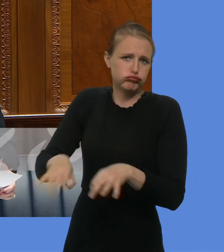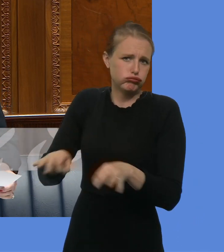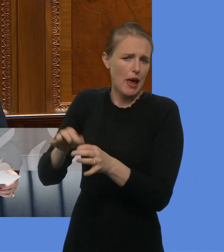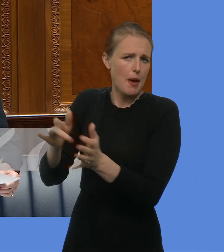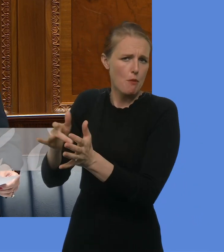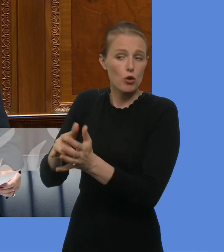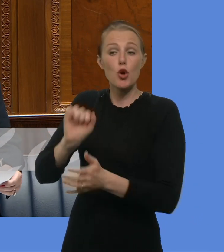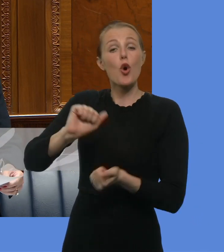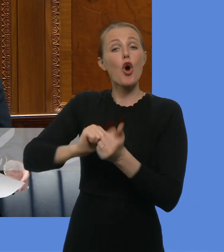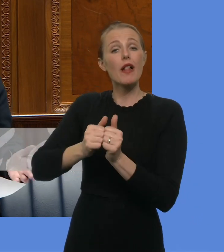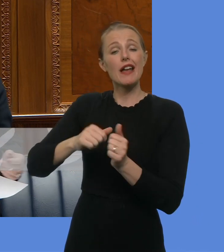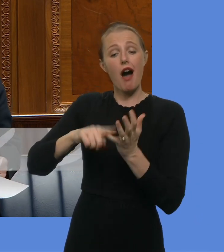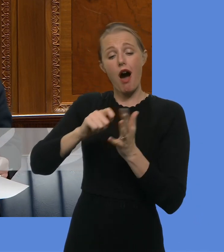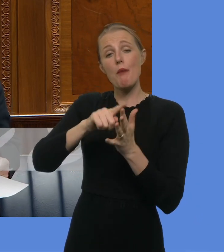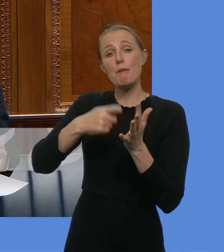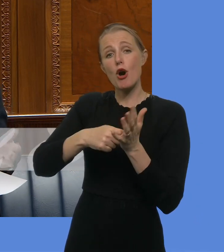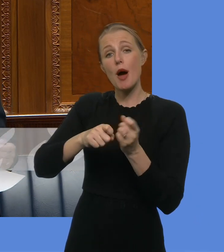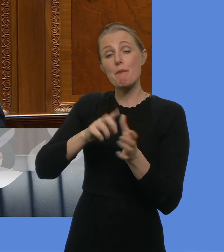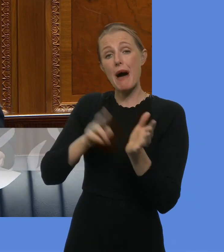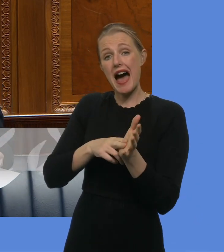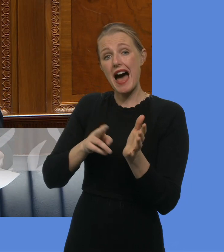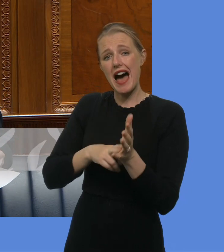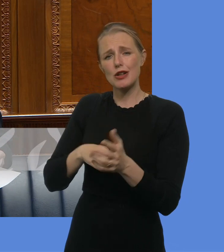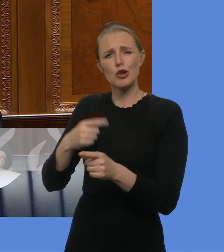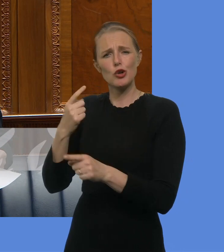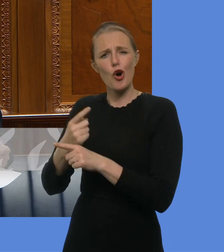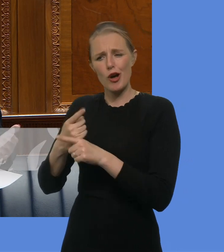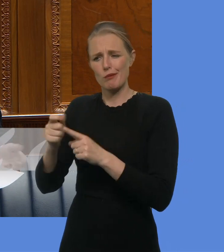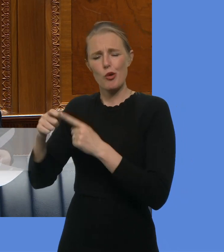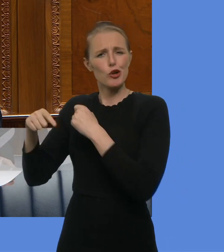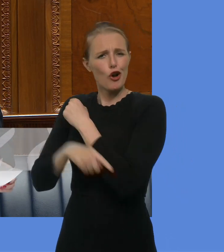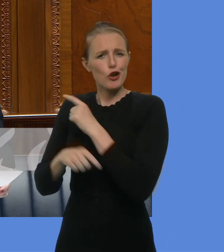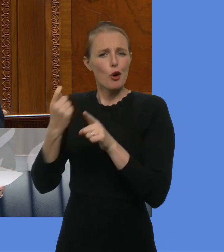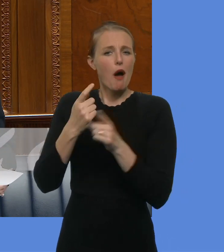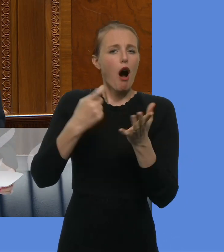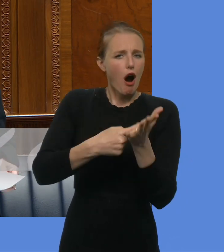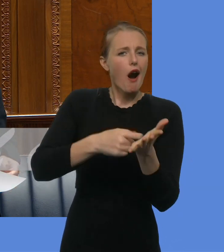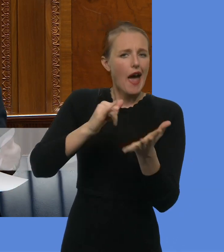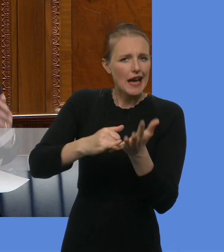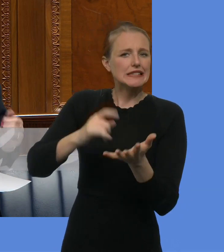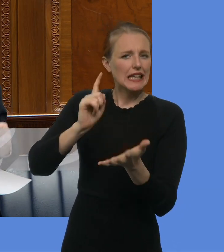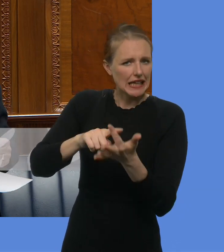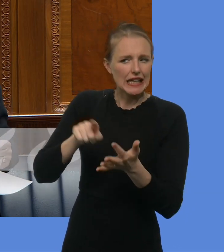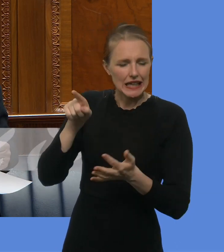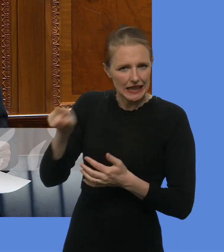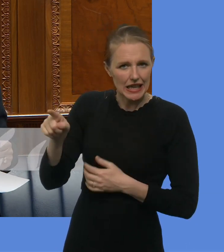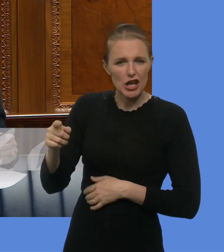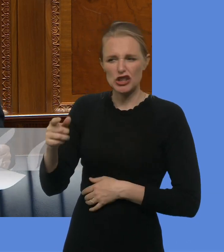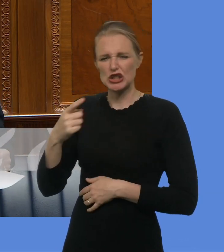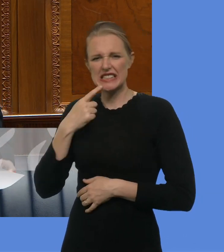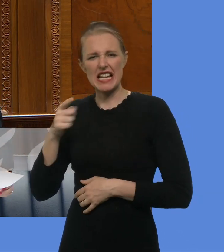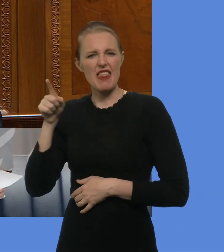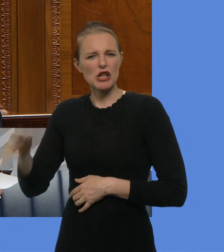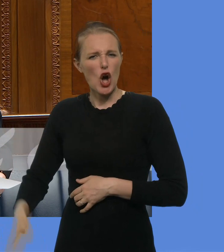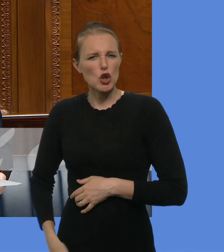Bann referred to a meeting in Portadown on the issue of RSE and the people who attended it as a dog whistle to the